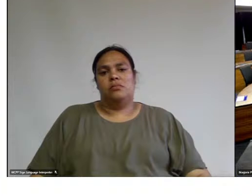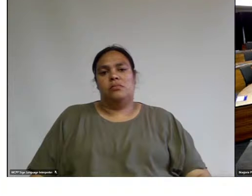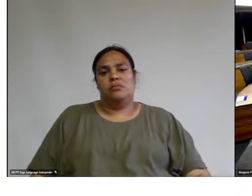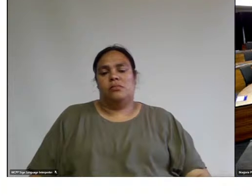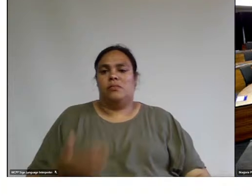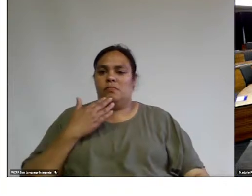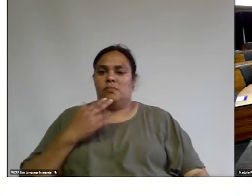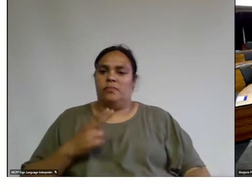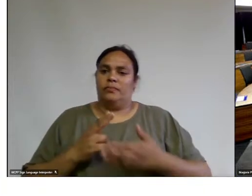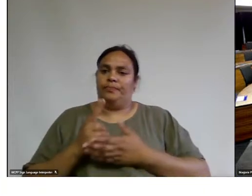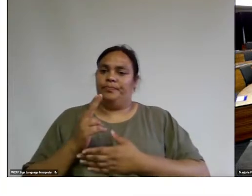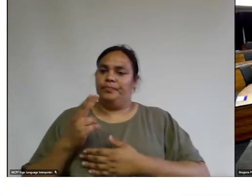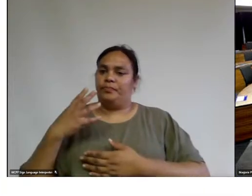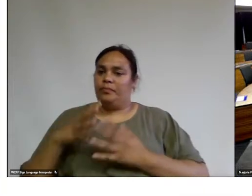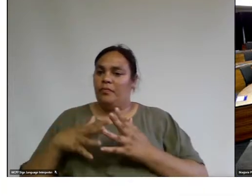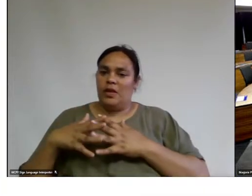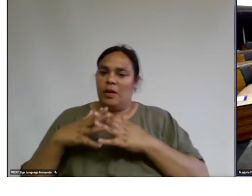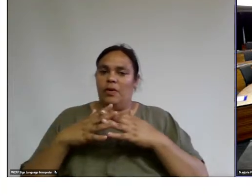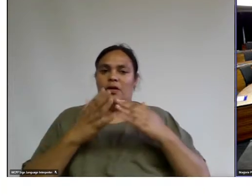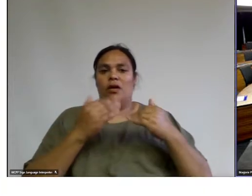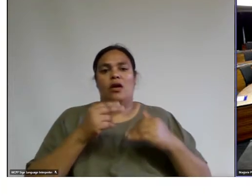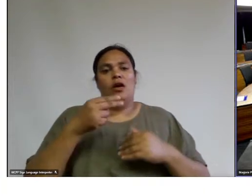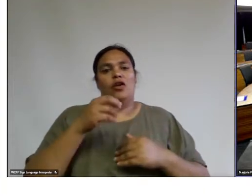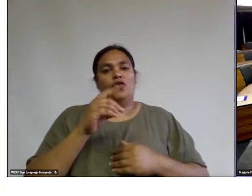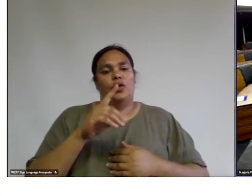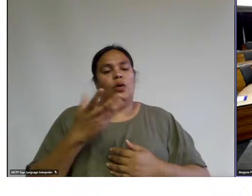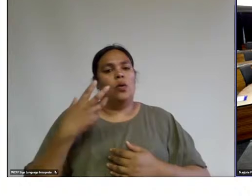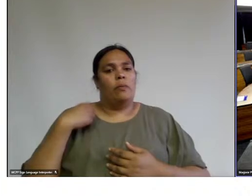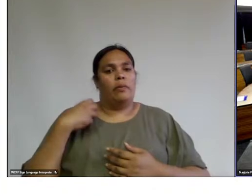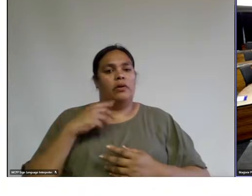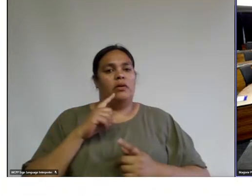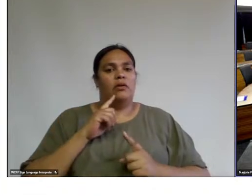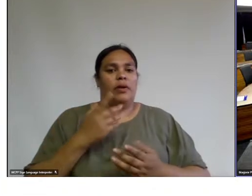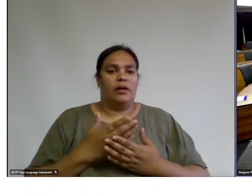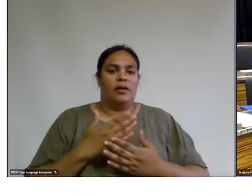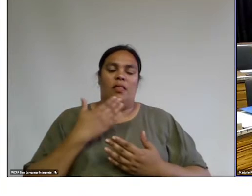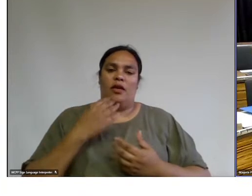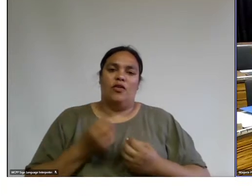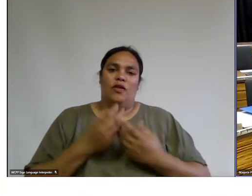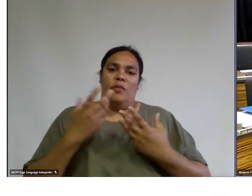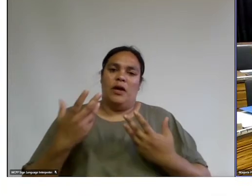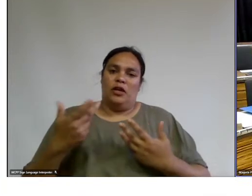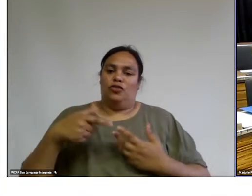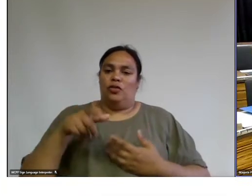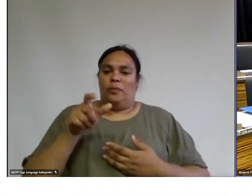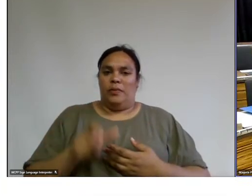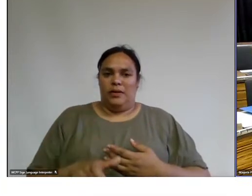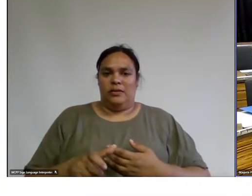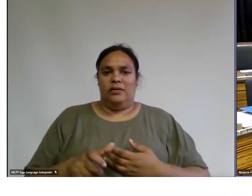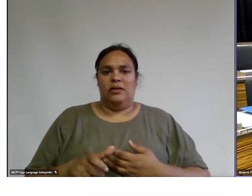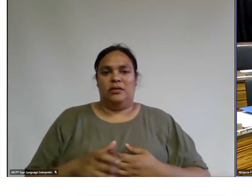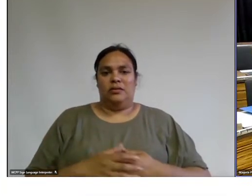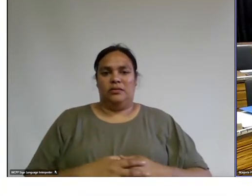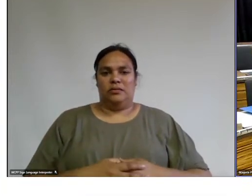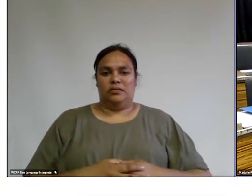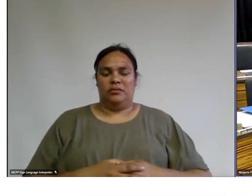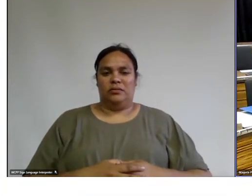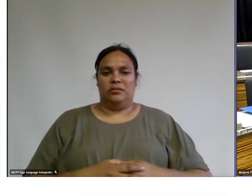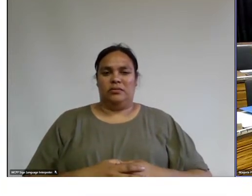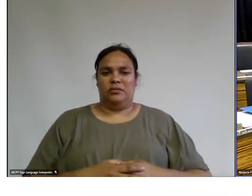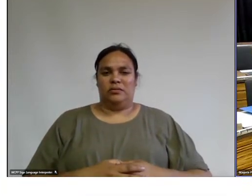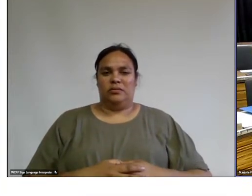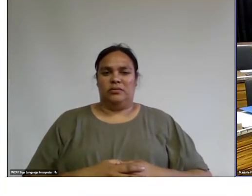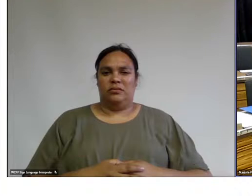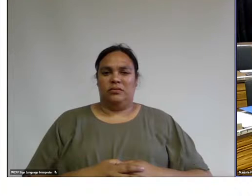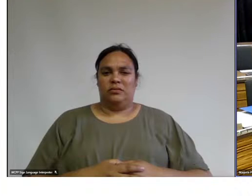Minister, HOD. Thank you very much, Chairperson. Between the CFO and myself, we'll try to